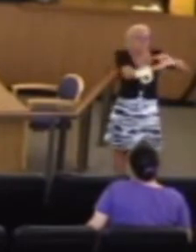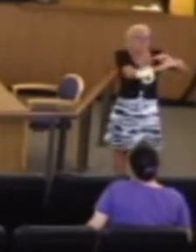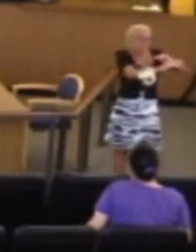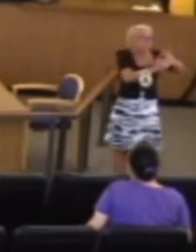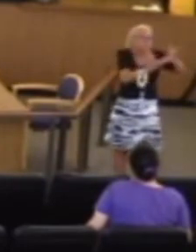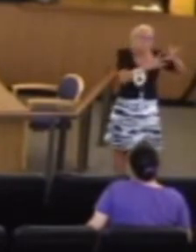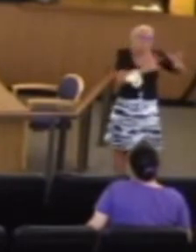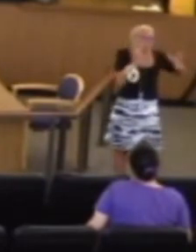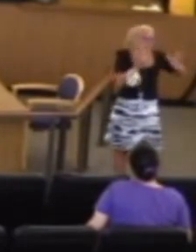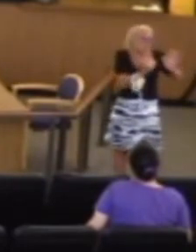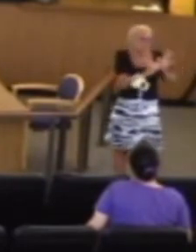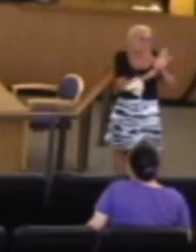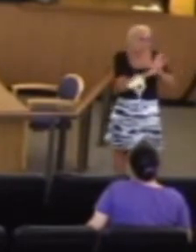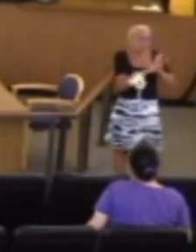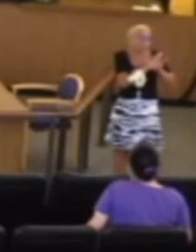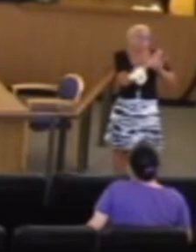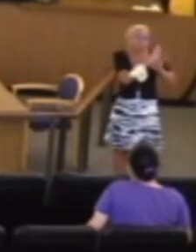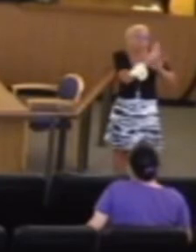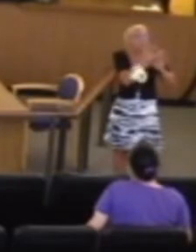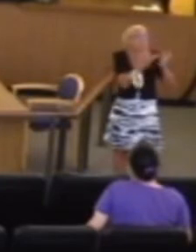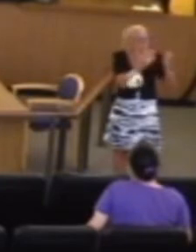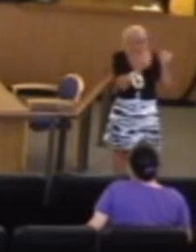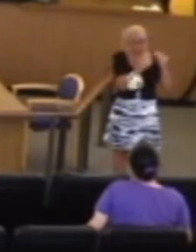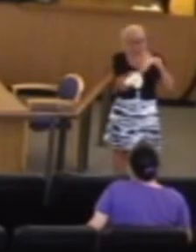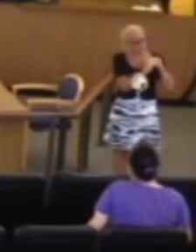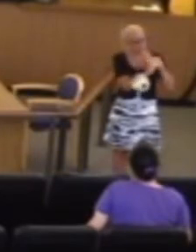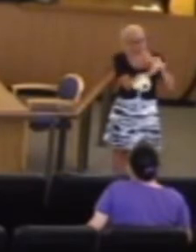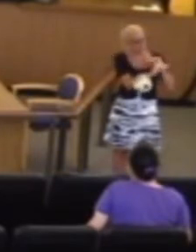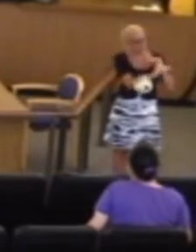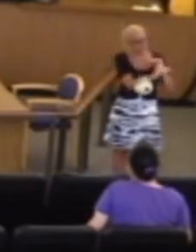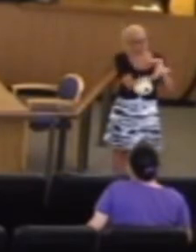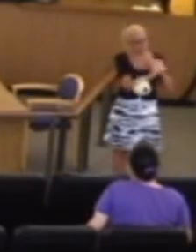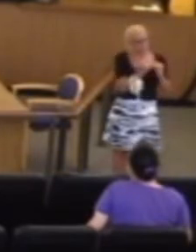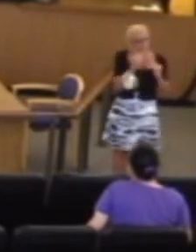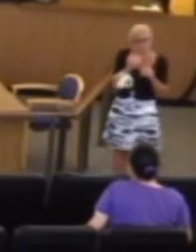see a spike in coronavirus. So job well done in